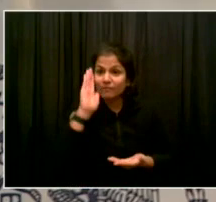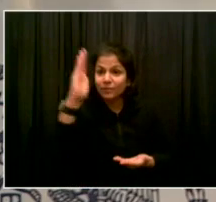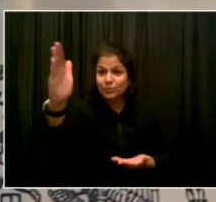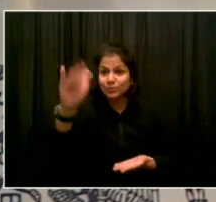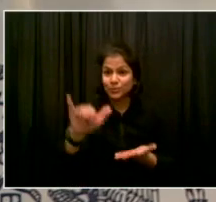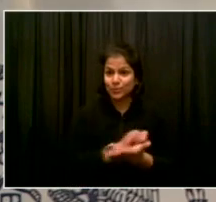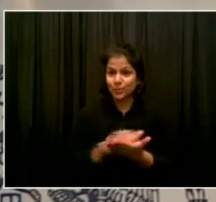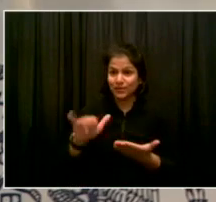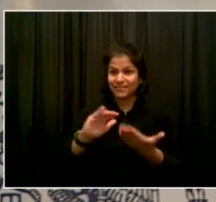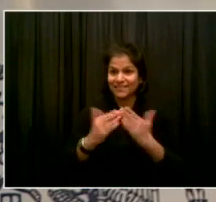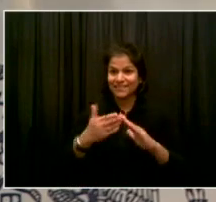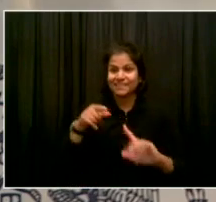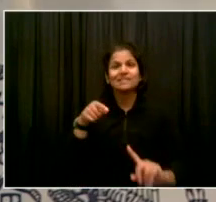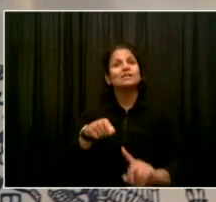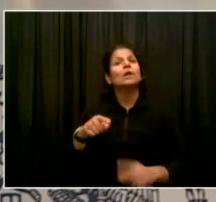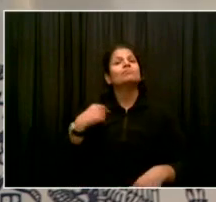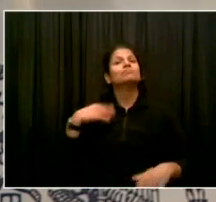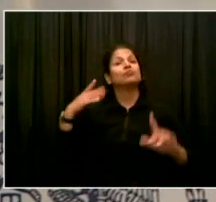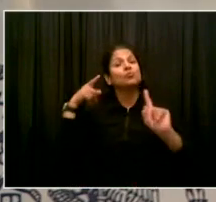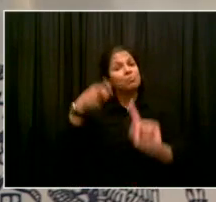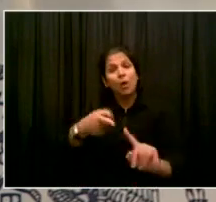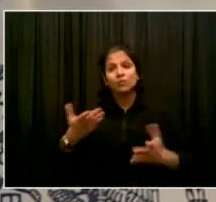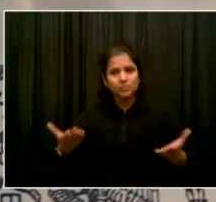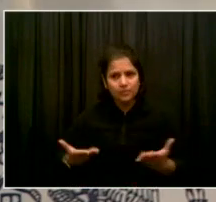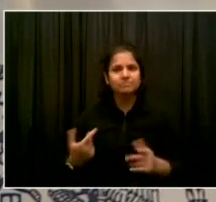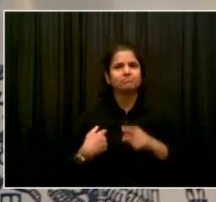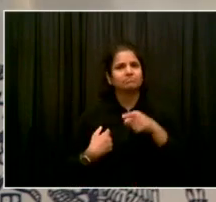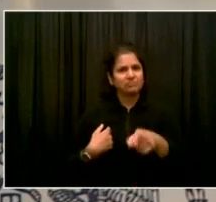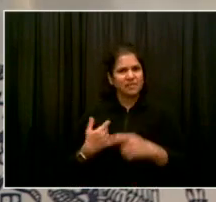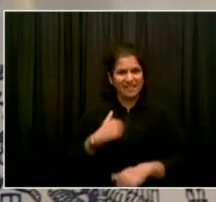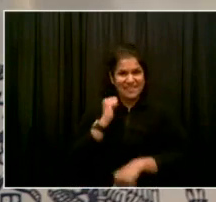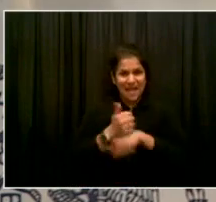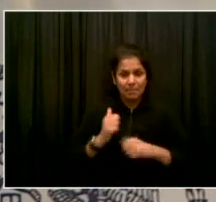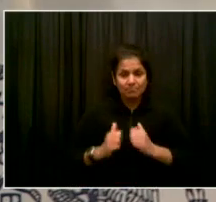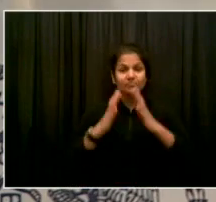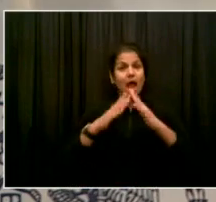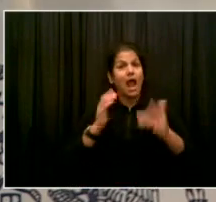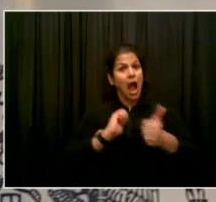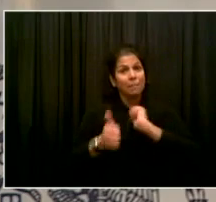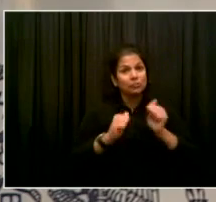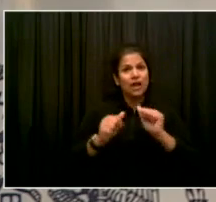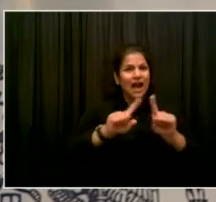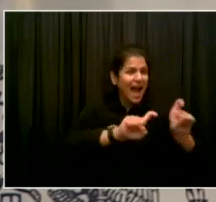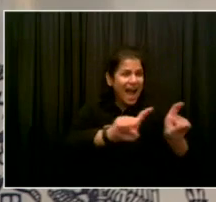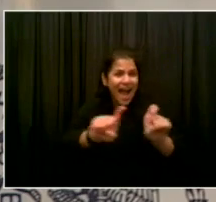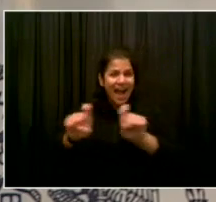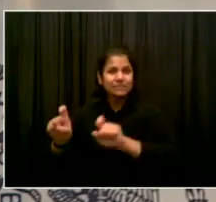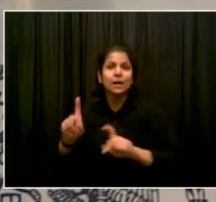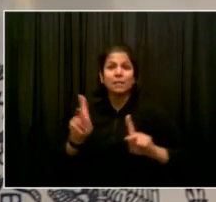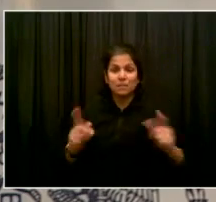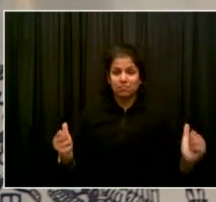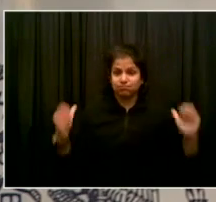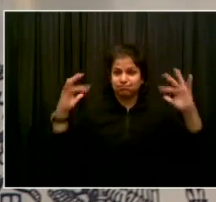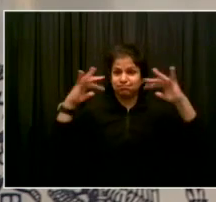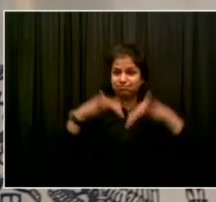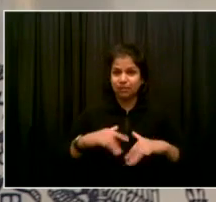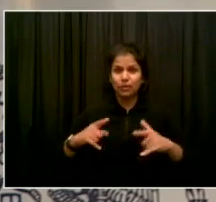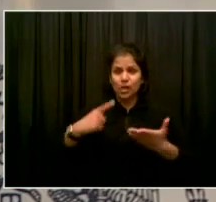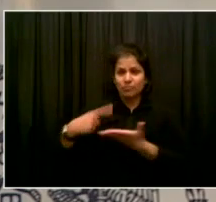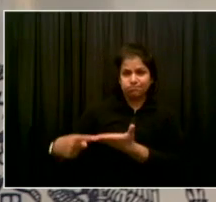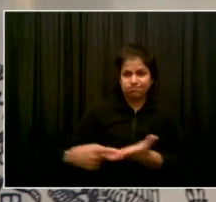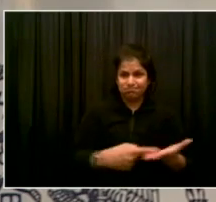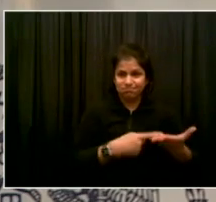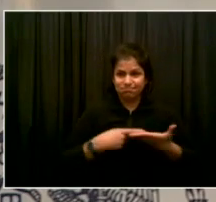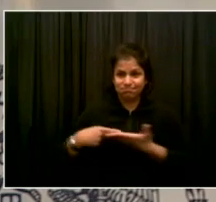greatest academic and research institutions around this country to join together and apply to run